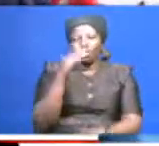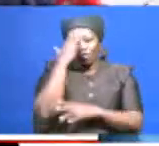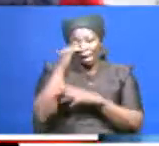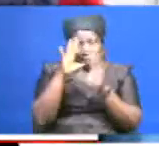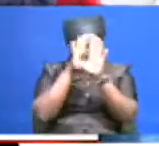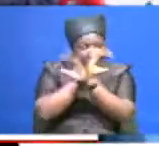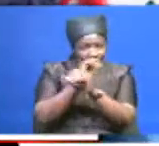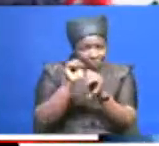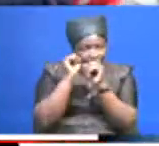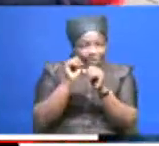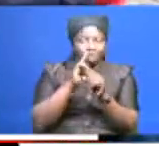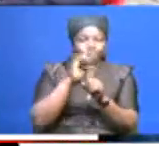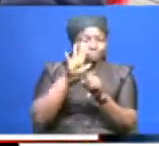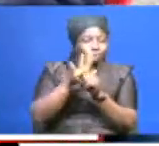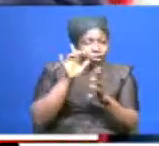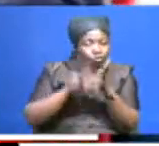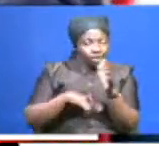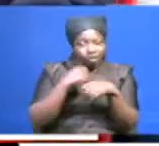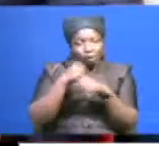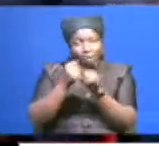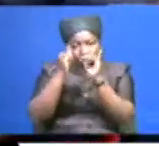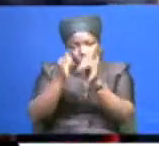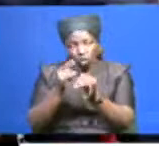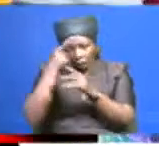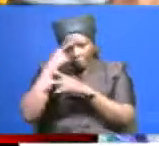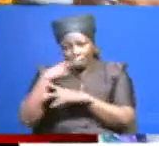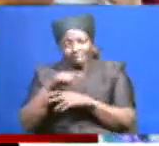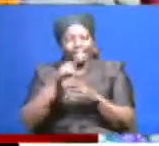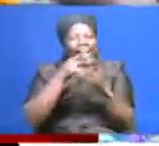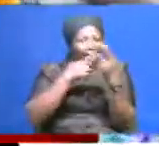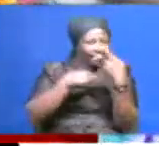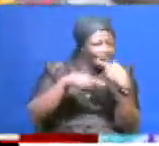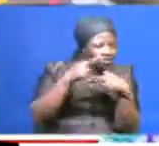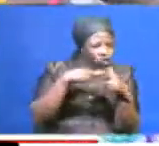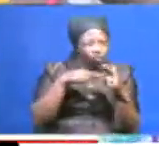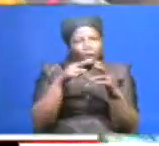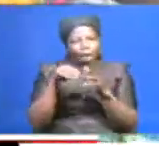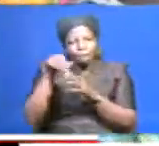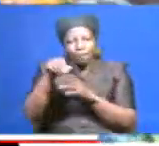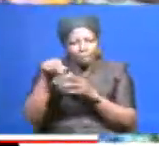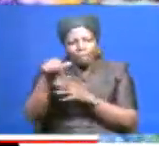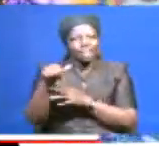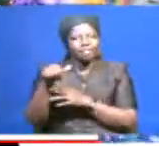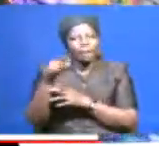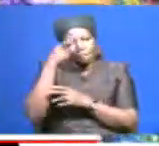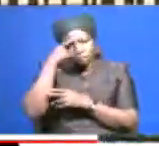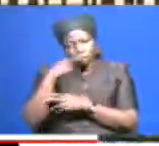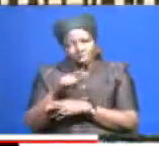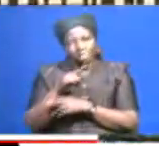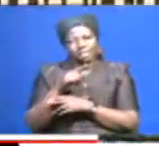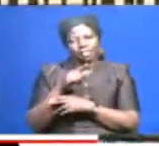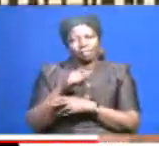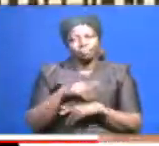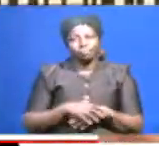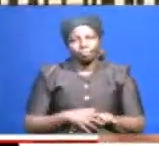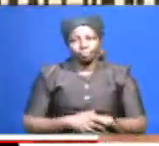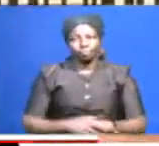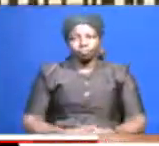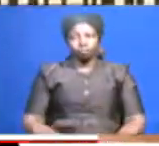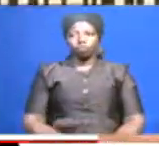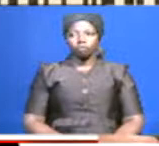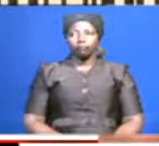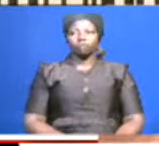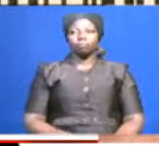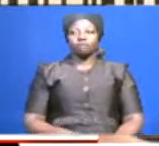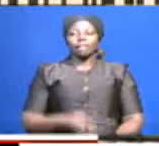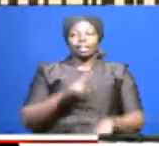new remuneration policy and a review of the workman's compensation policy are anything to go by. Well, as Kenya